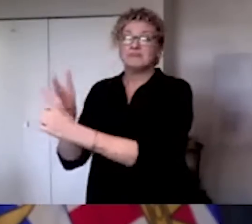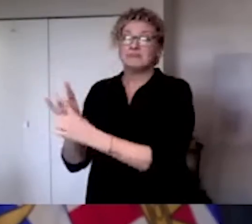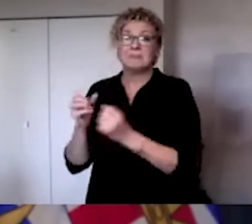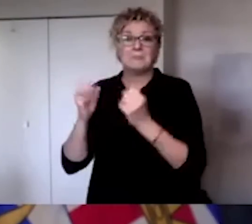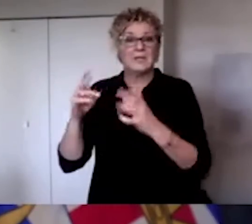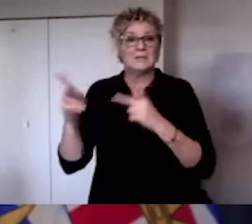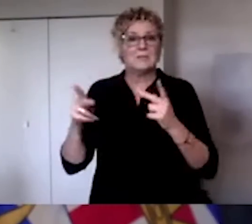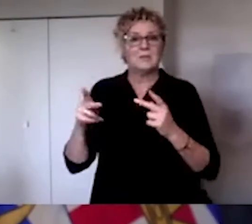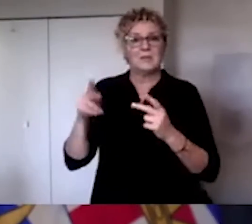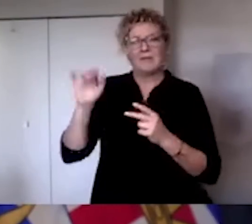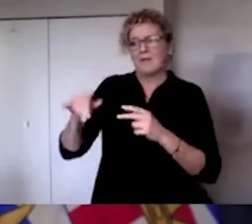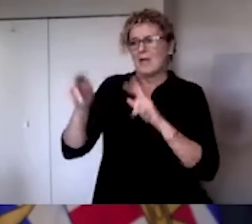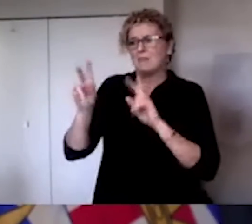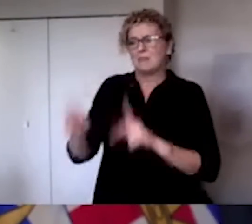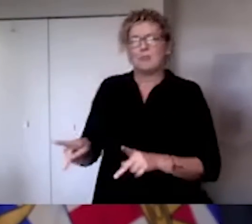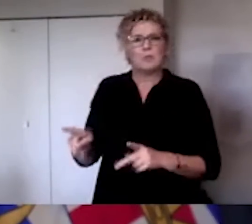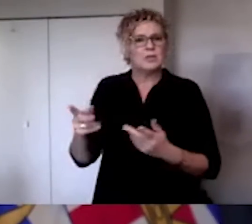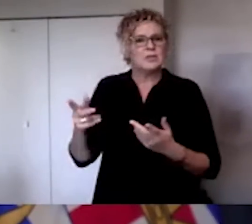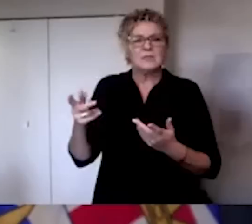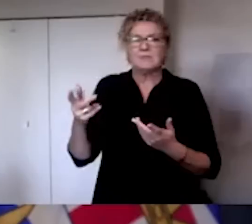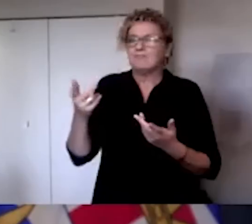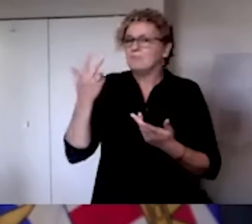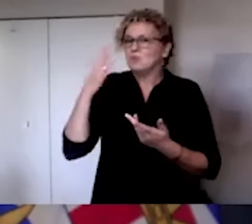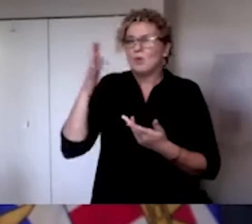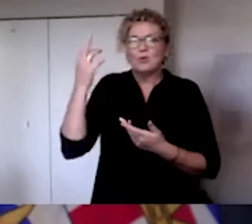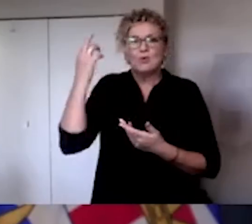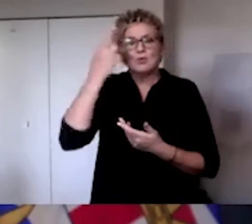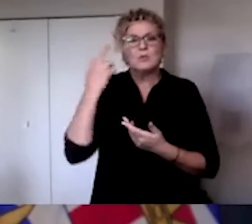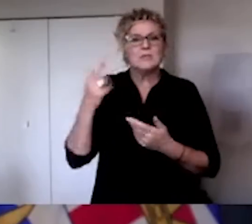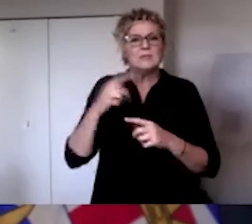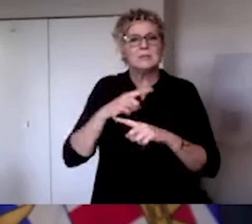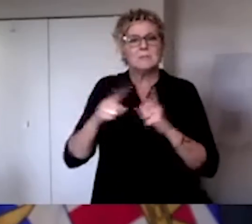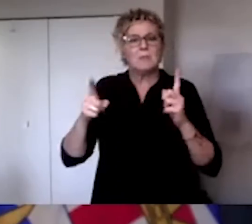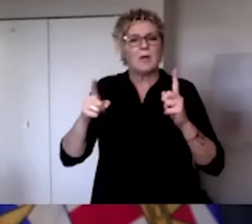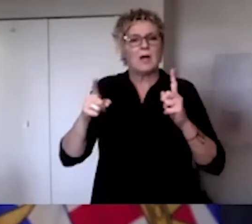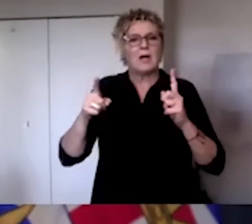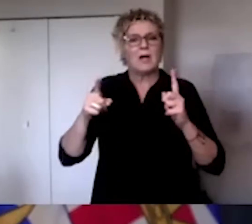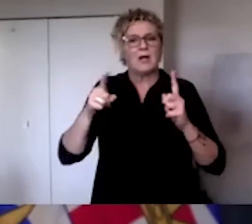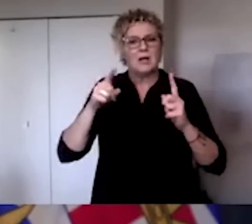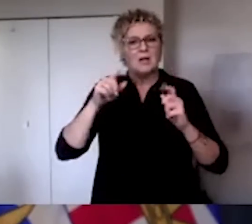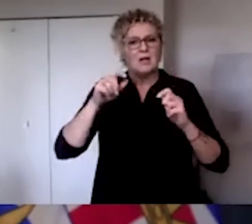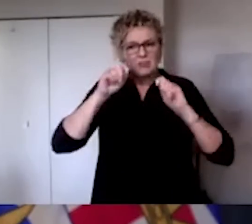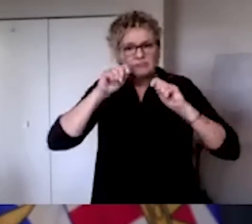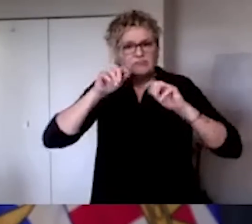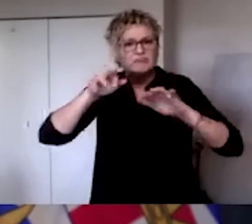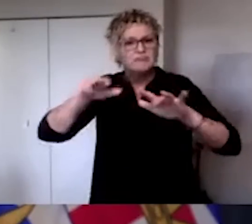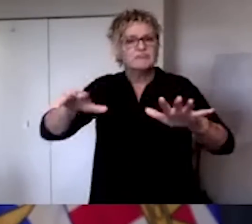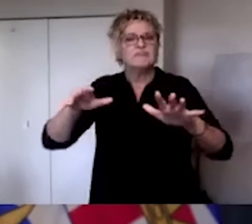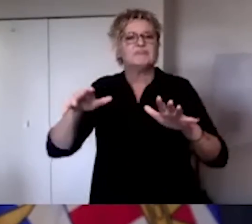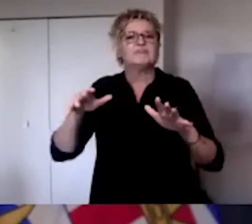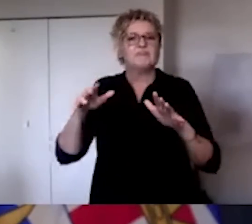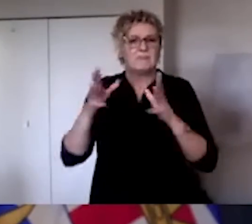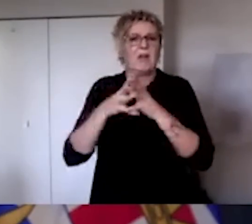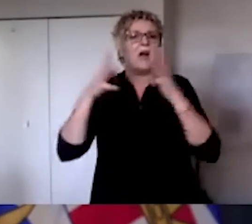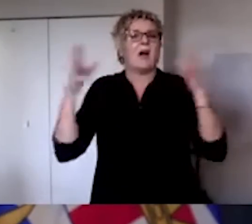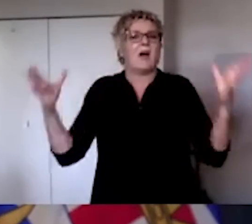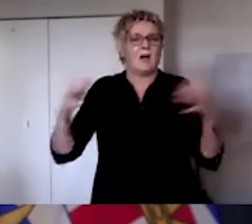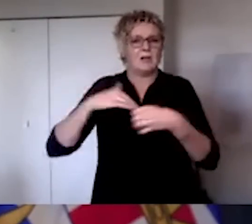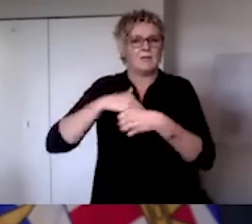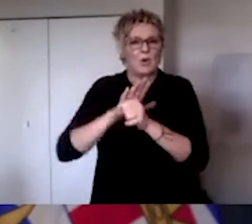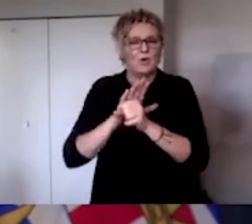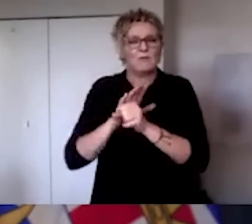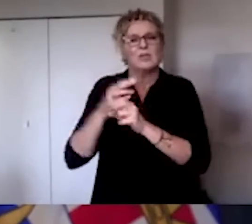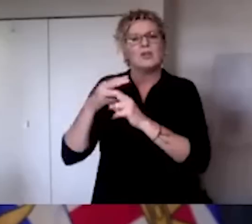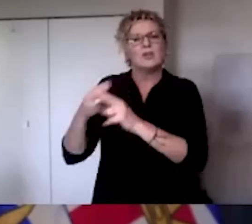now. Here in BC and many other places, we have seen examples of events that we call